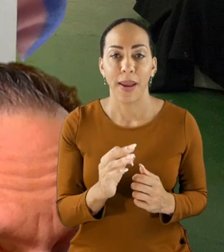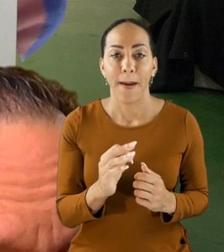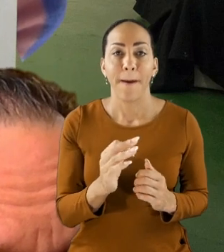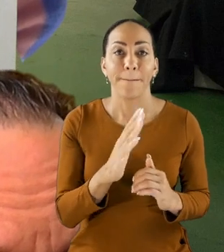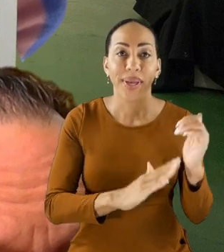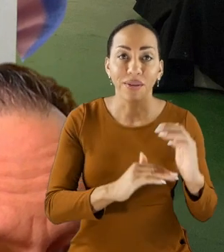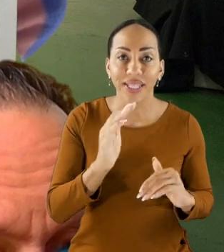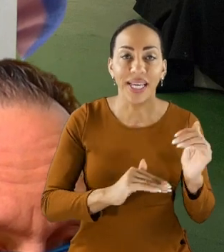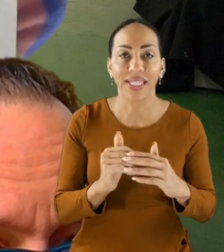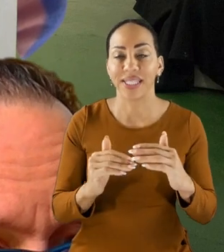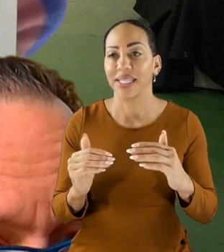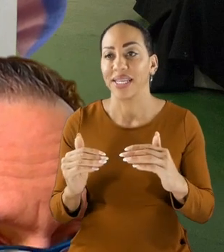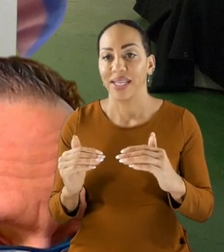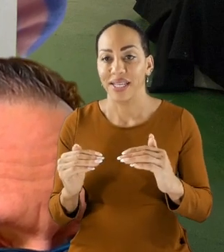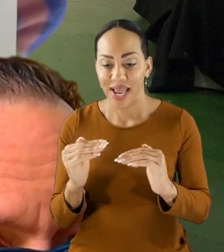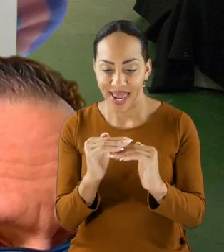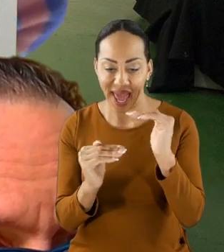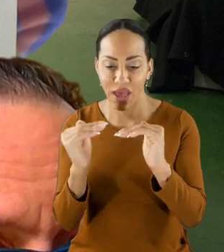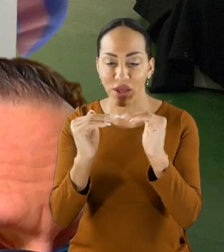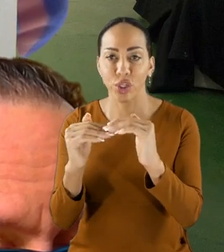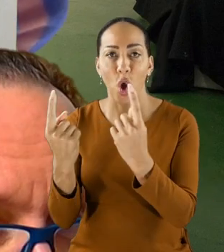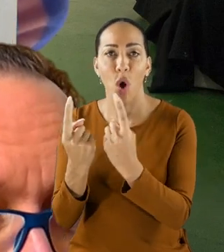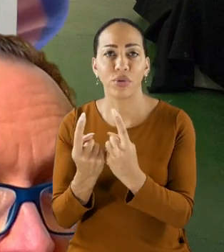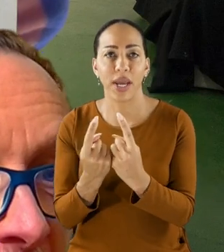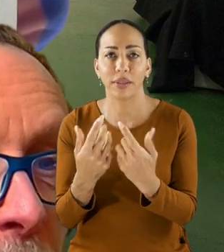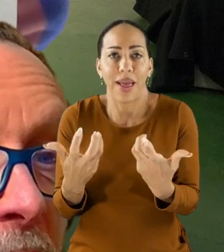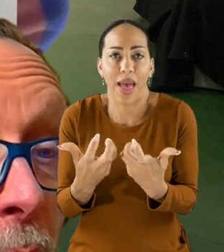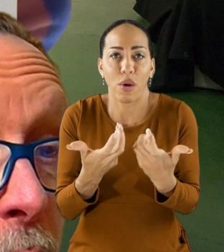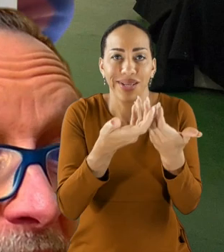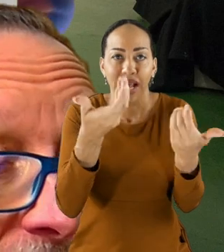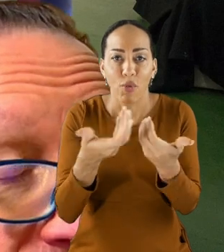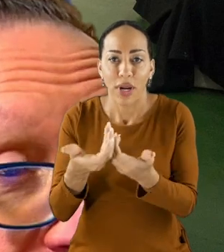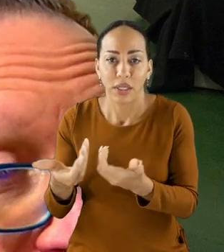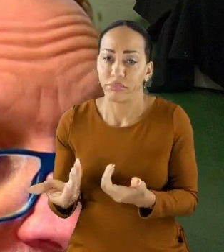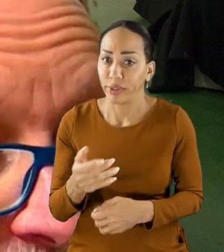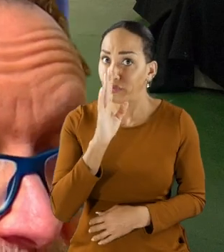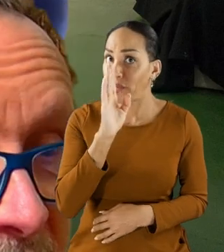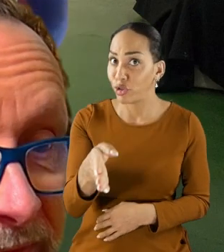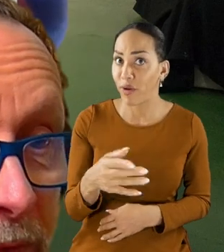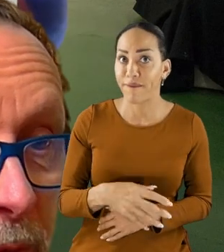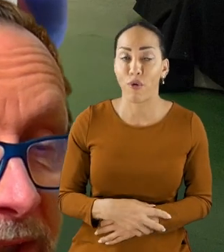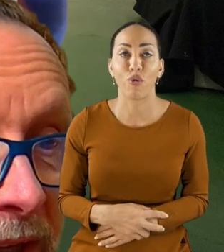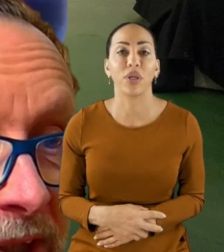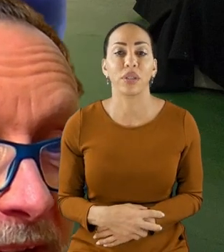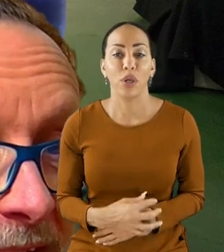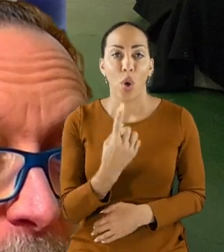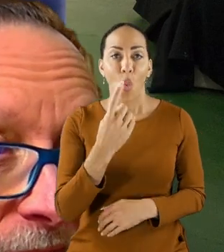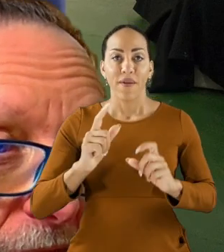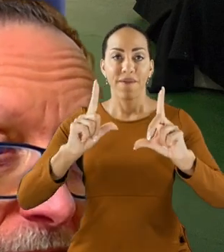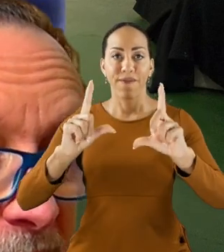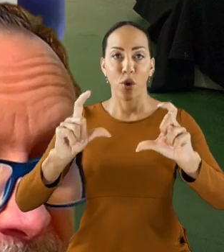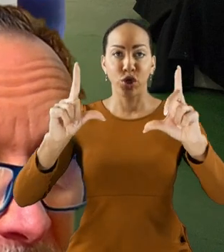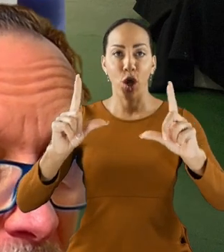is there a question? There was a question there. How did you separate the buildings, layers and objects? Well, all these very straightforward. So I have